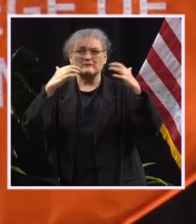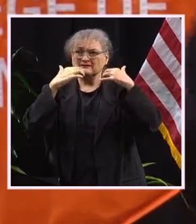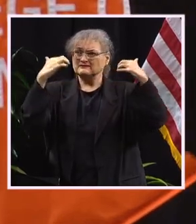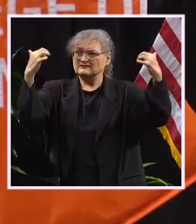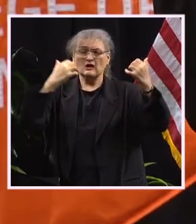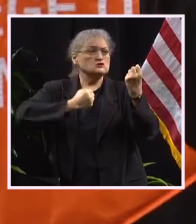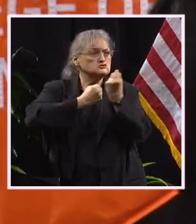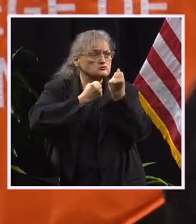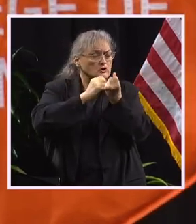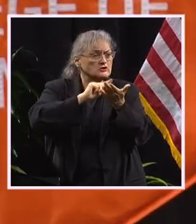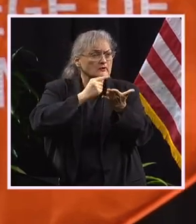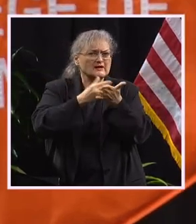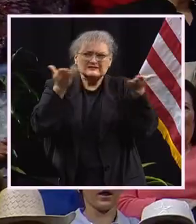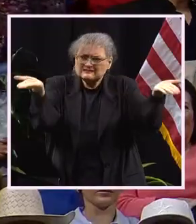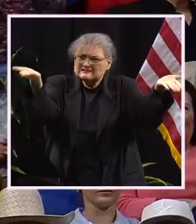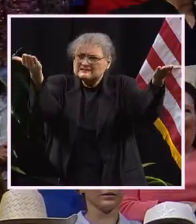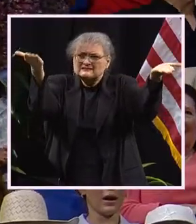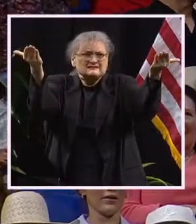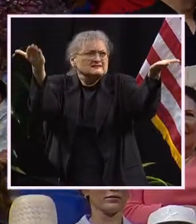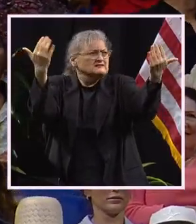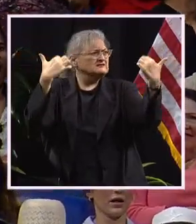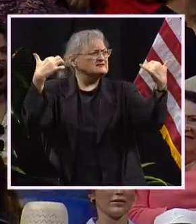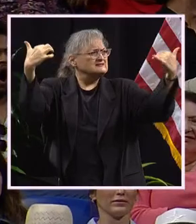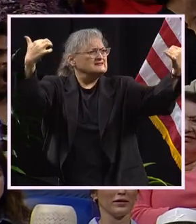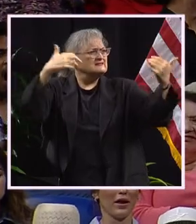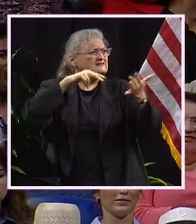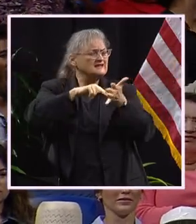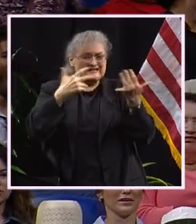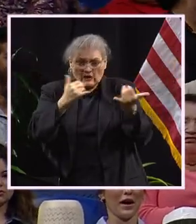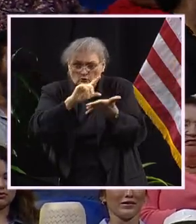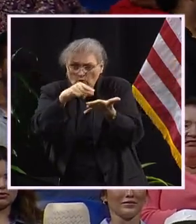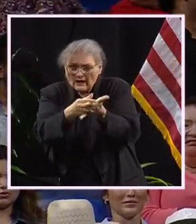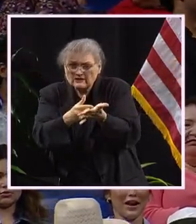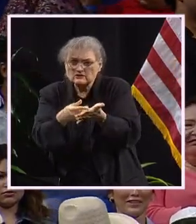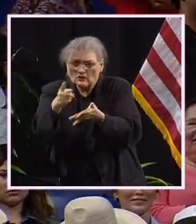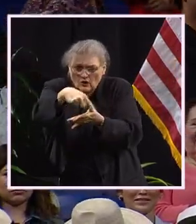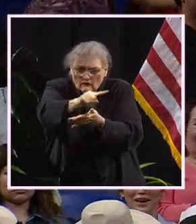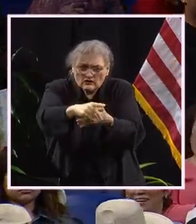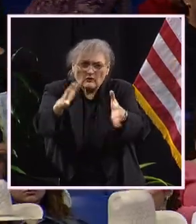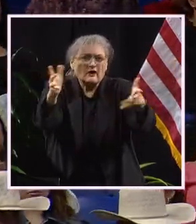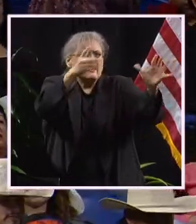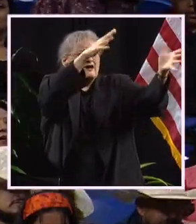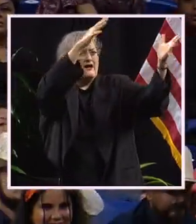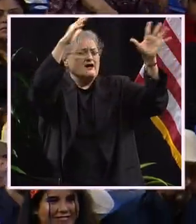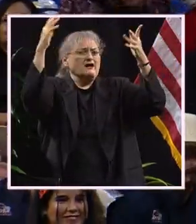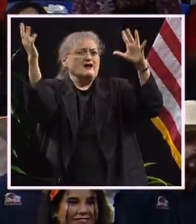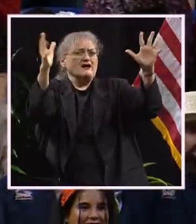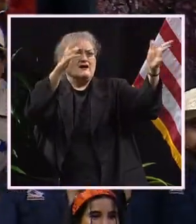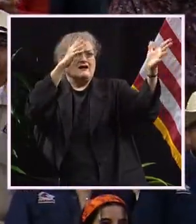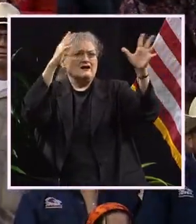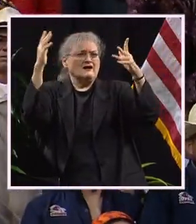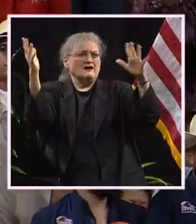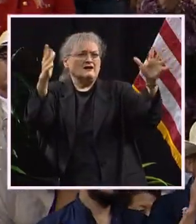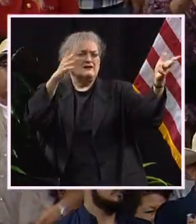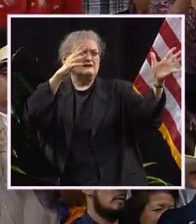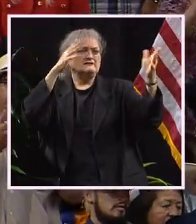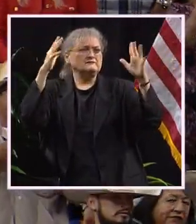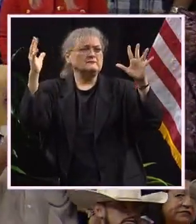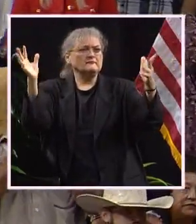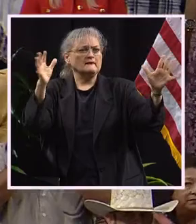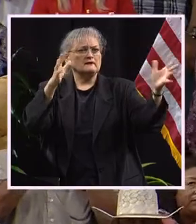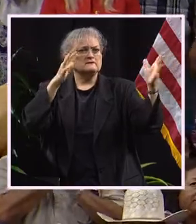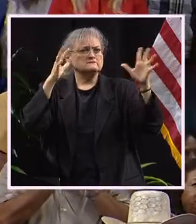our graduates, please rise. And graduates, let's give them a huge round of applause and thank them. Please rise, everybody. This is for